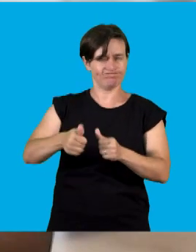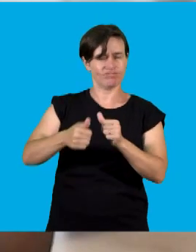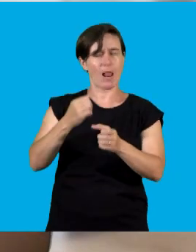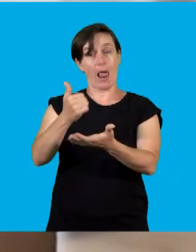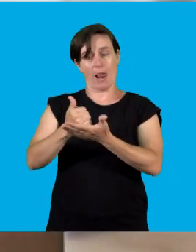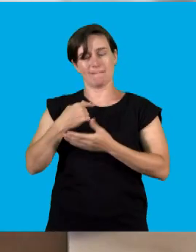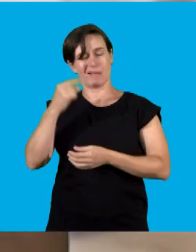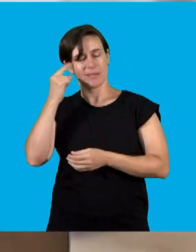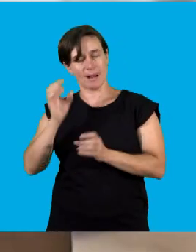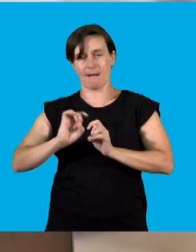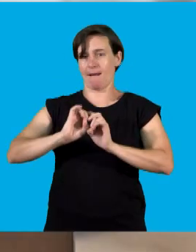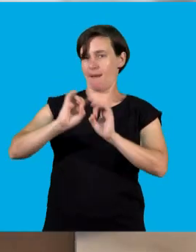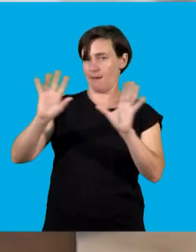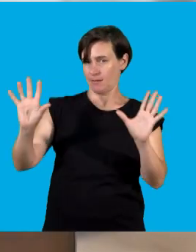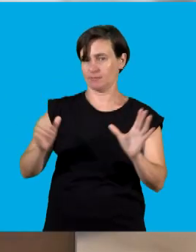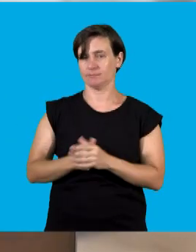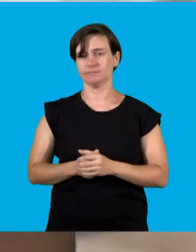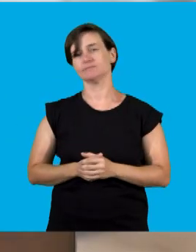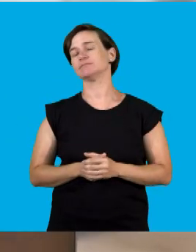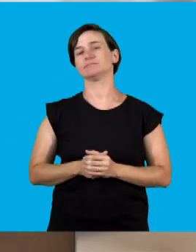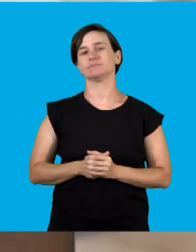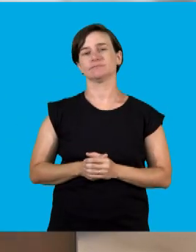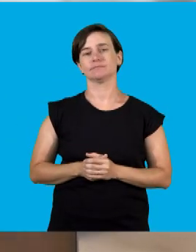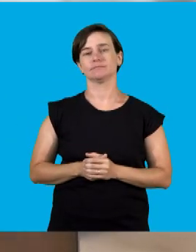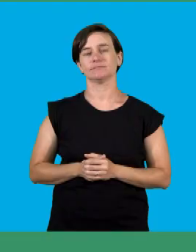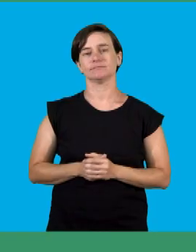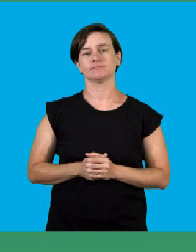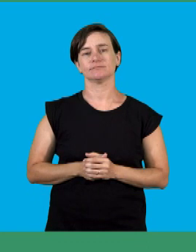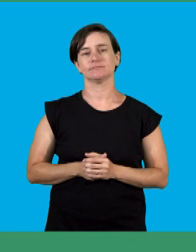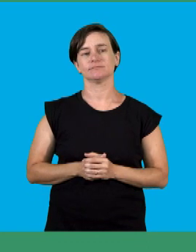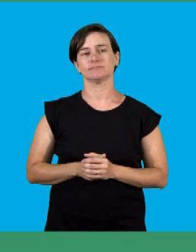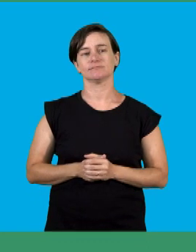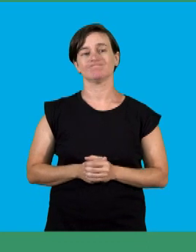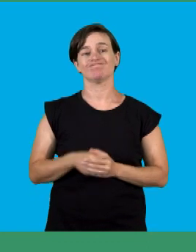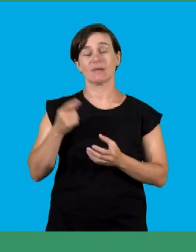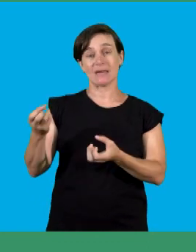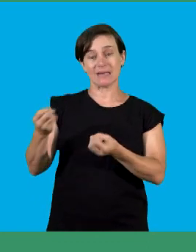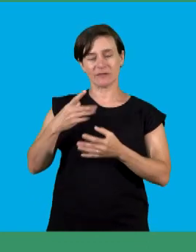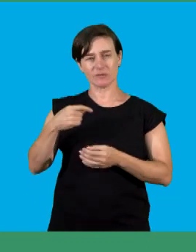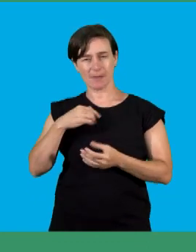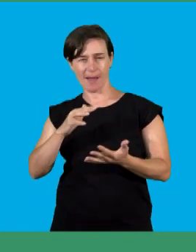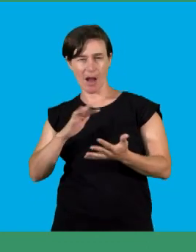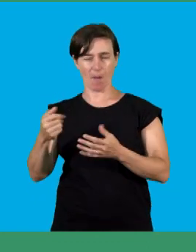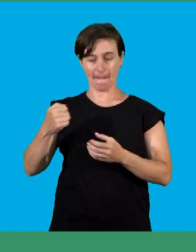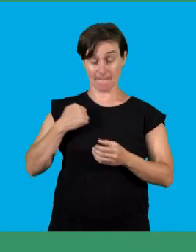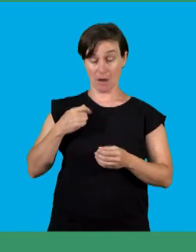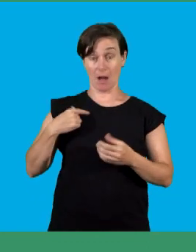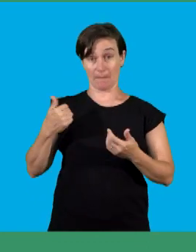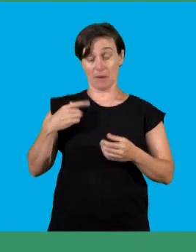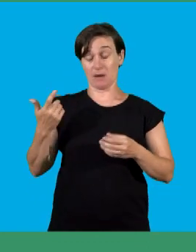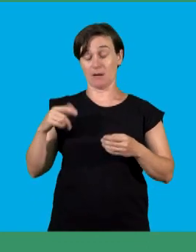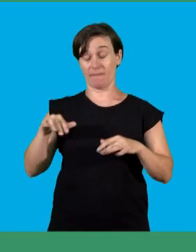So it compels you to arrange your thoughts in that order. It gives a direction, or it gives direction once the